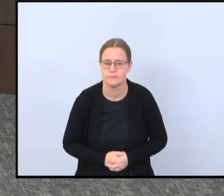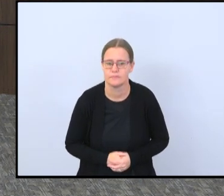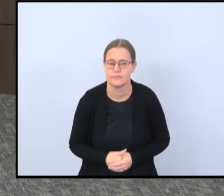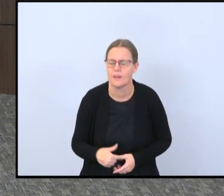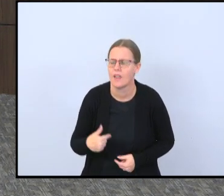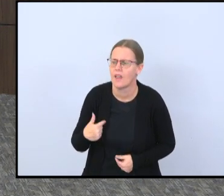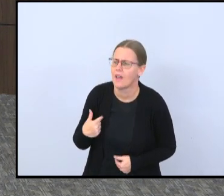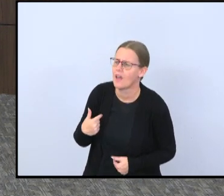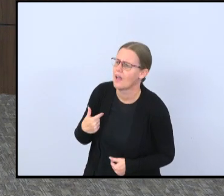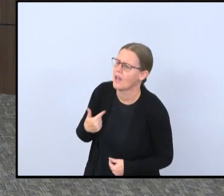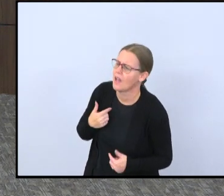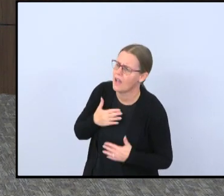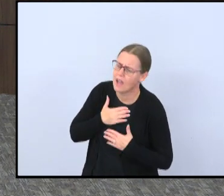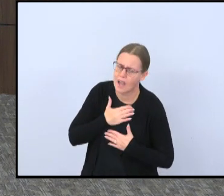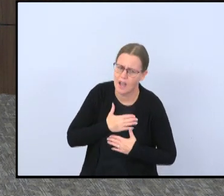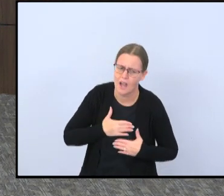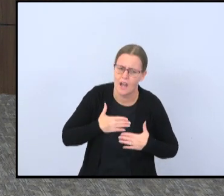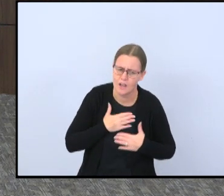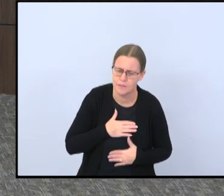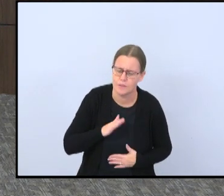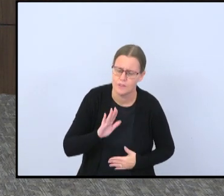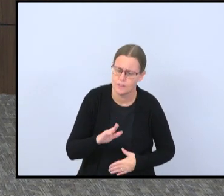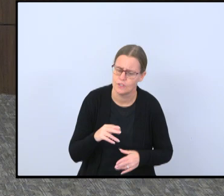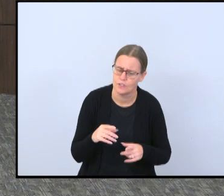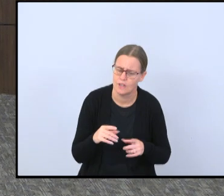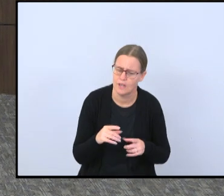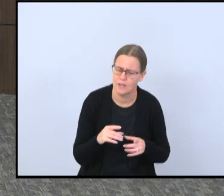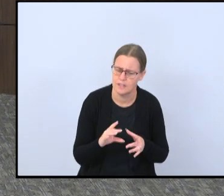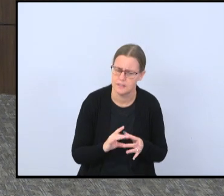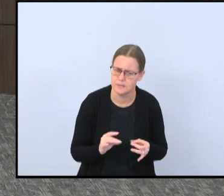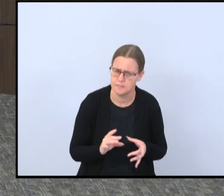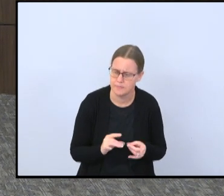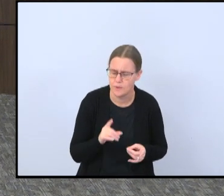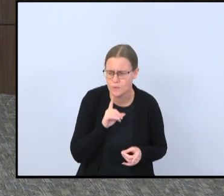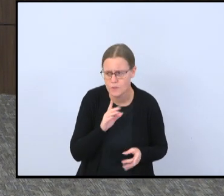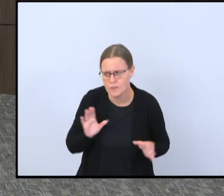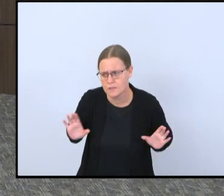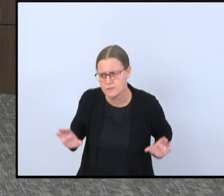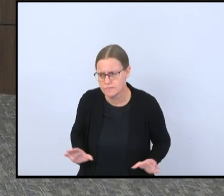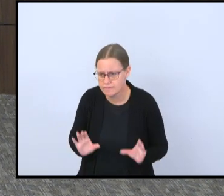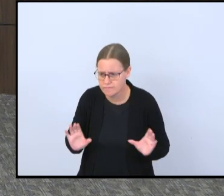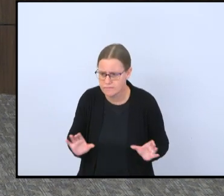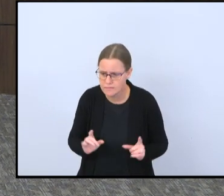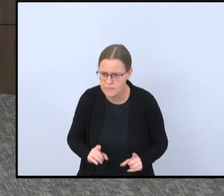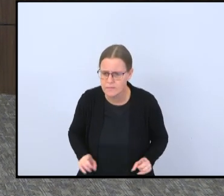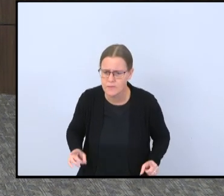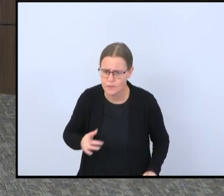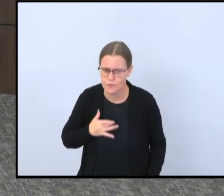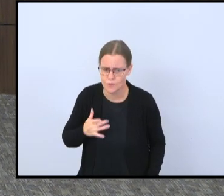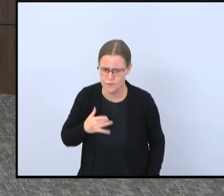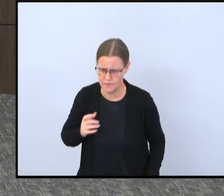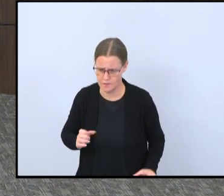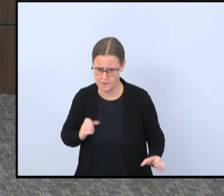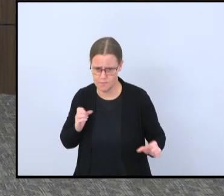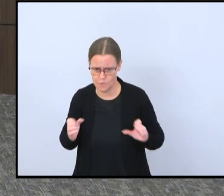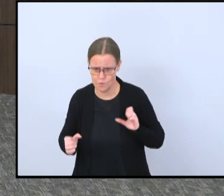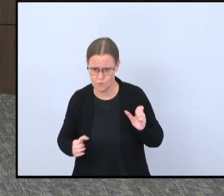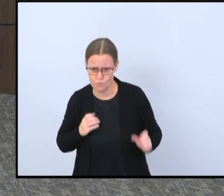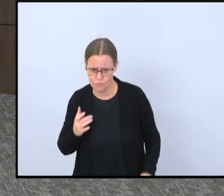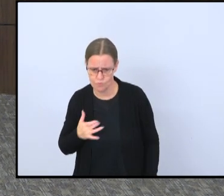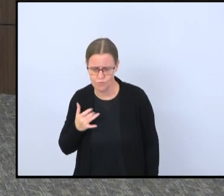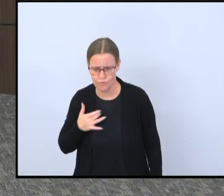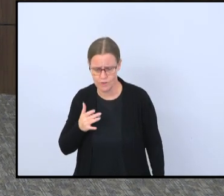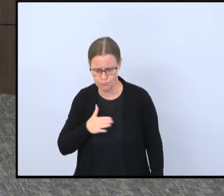I appreciate Trustee Patton's words. I'll just encourage everyone, it's okay to feel emotions. It's okay to feel